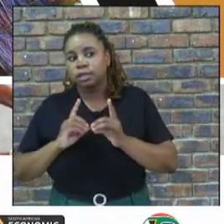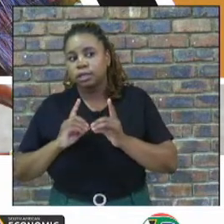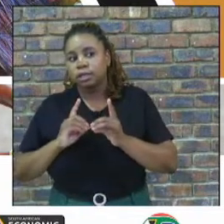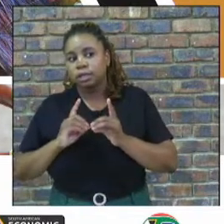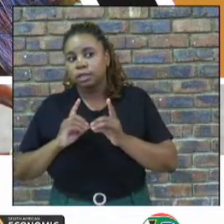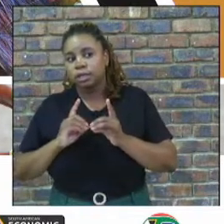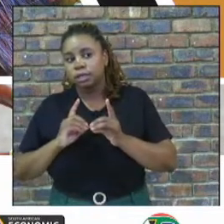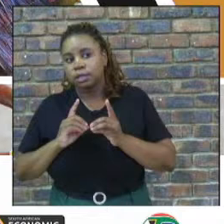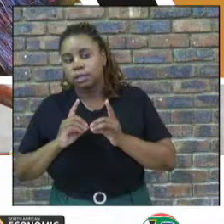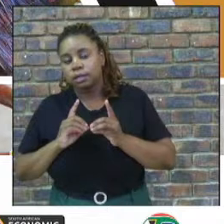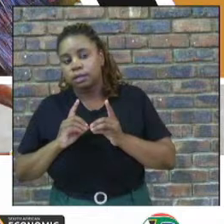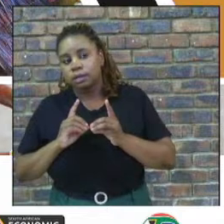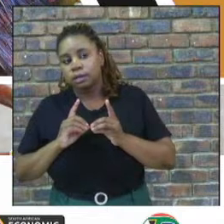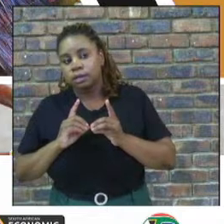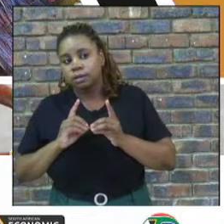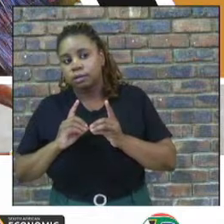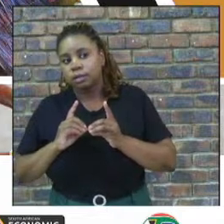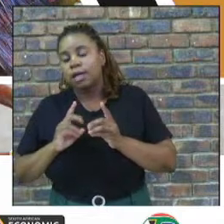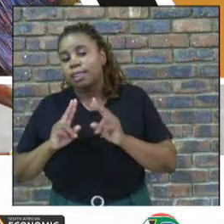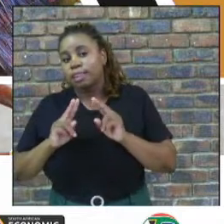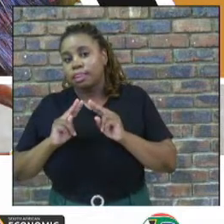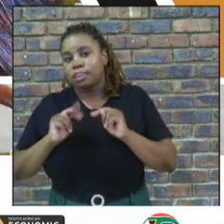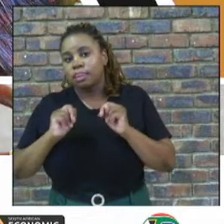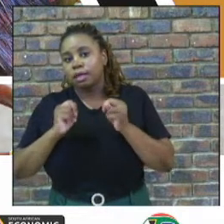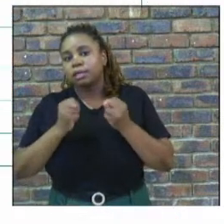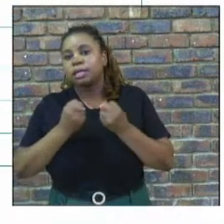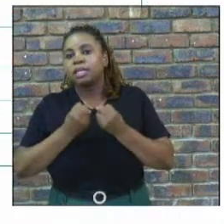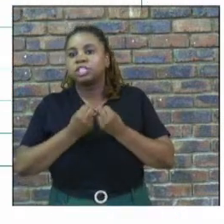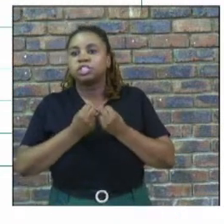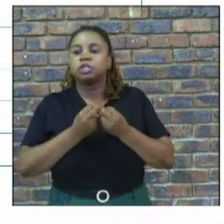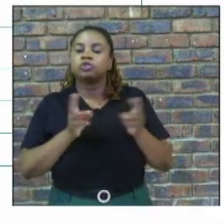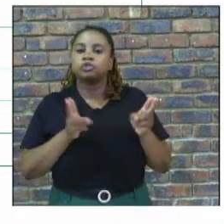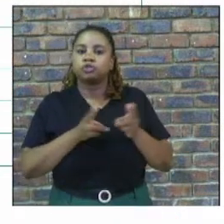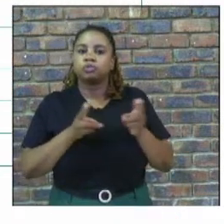National Small Enterprise Bill.